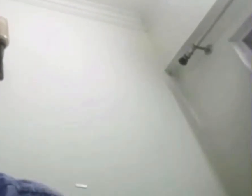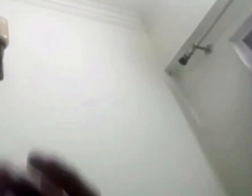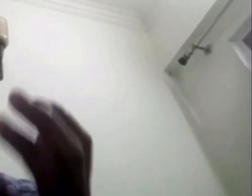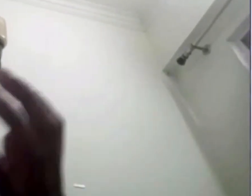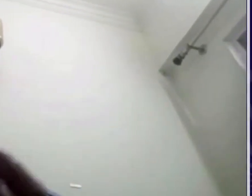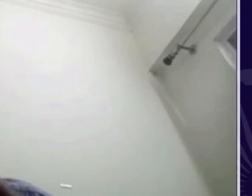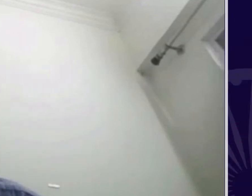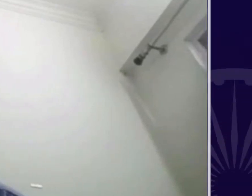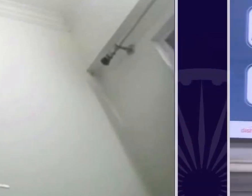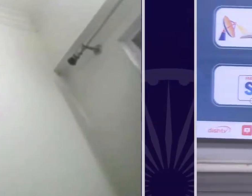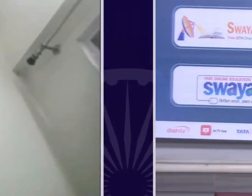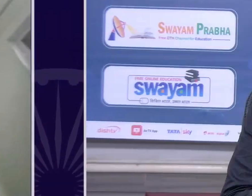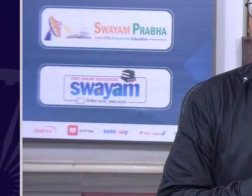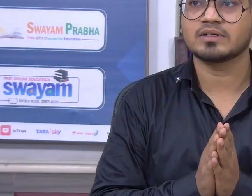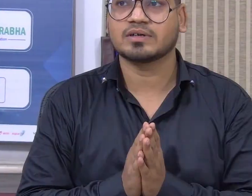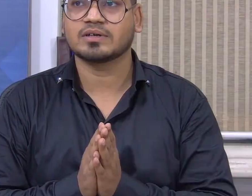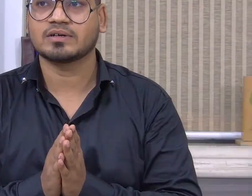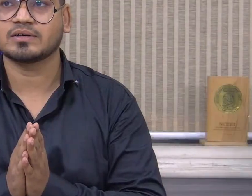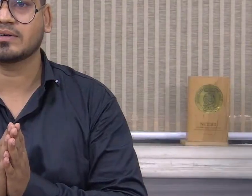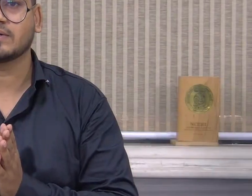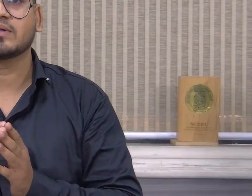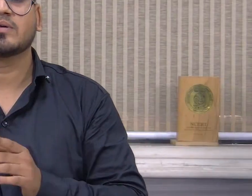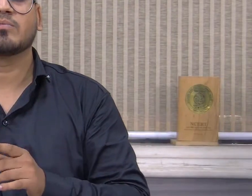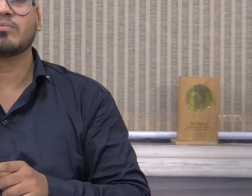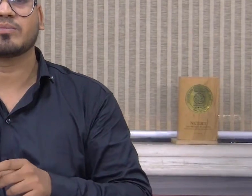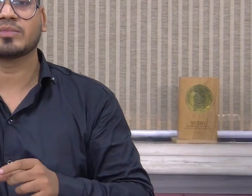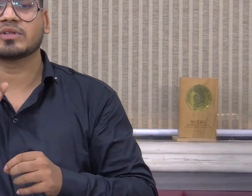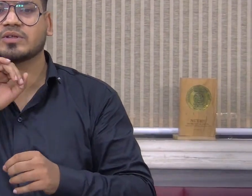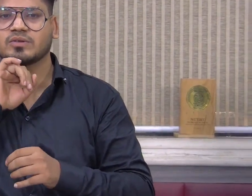finally the faith leads to God.